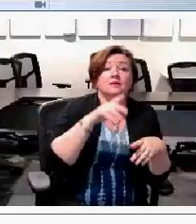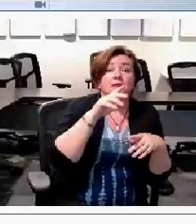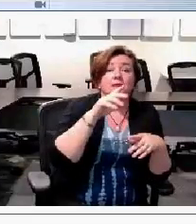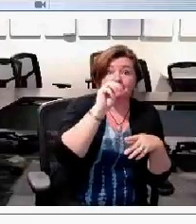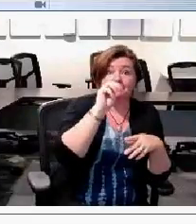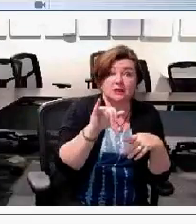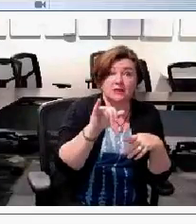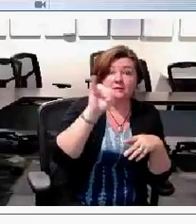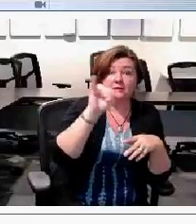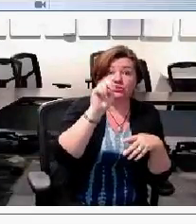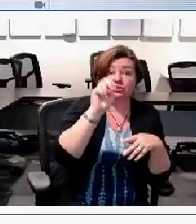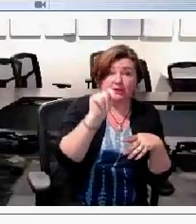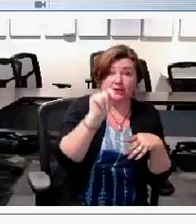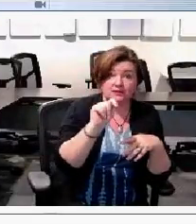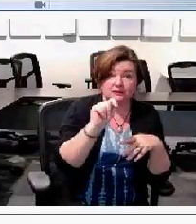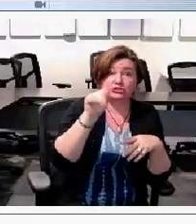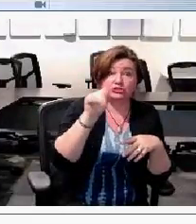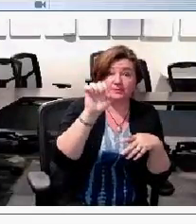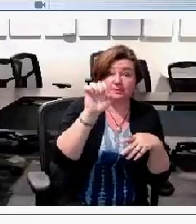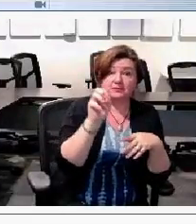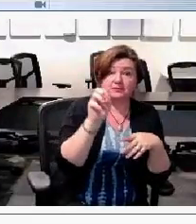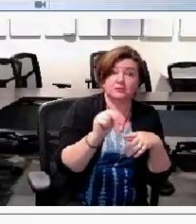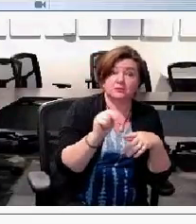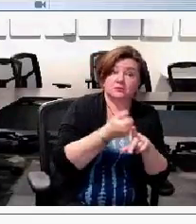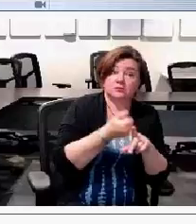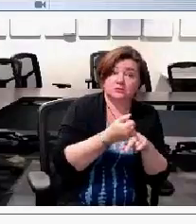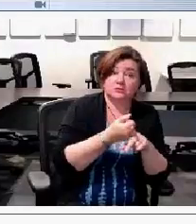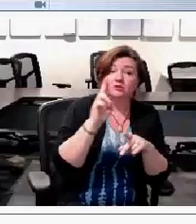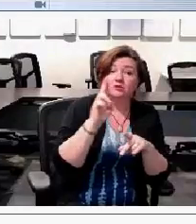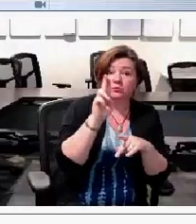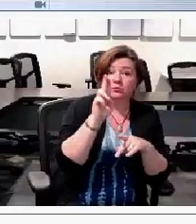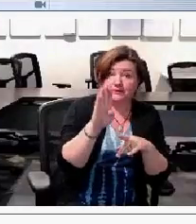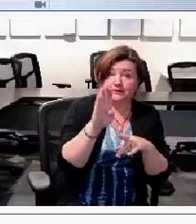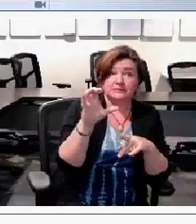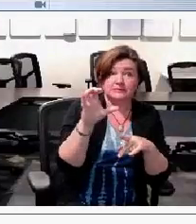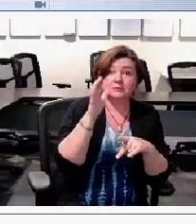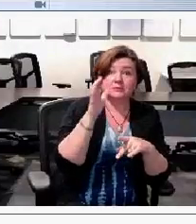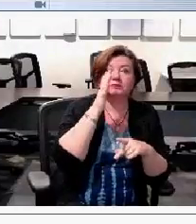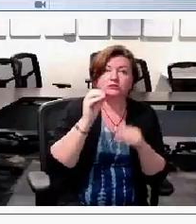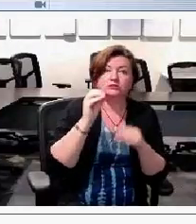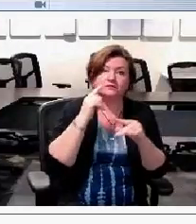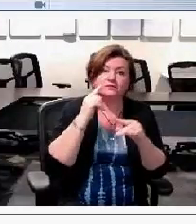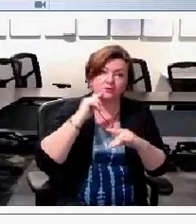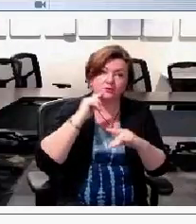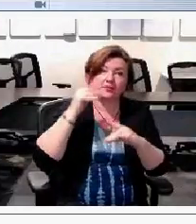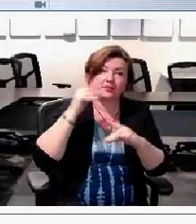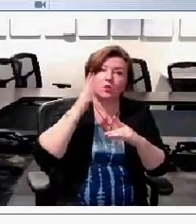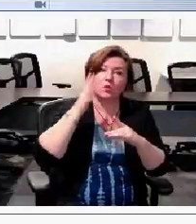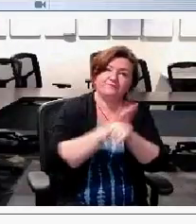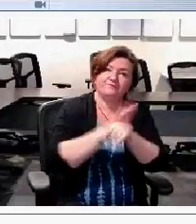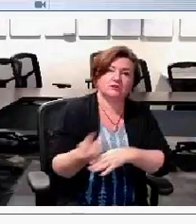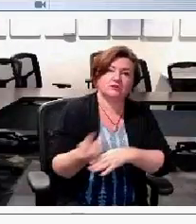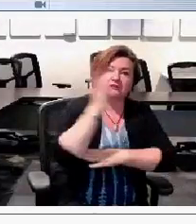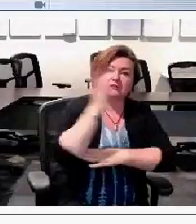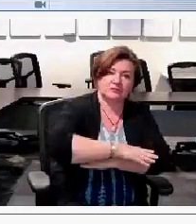Jameson, a teacher of the deaf at the Teacher of the Deaf Training Program at UBC, will be doing a full-day workshops